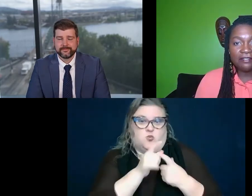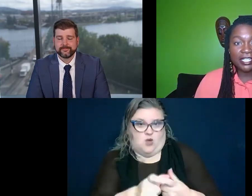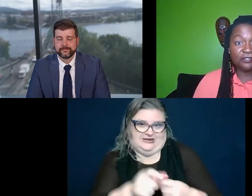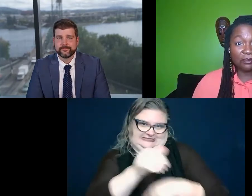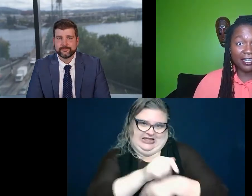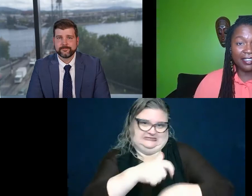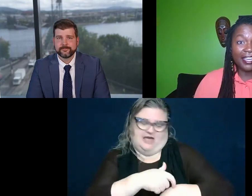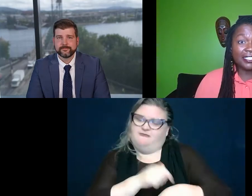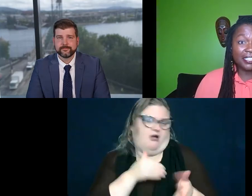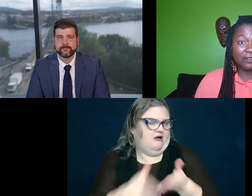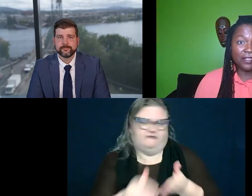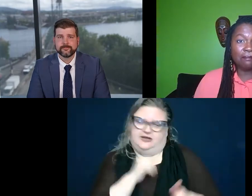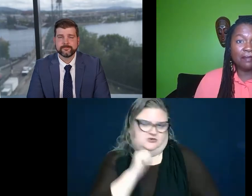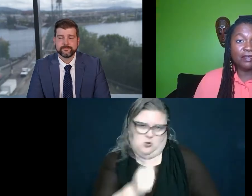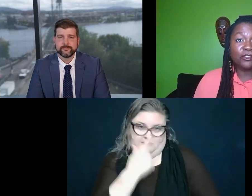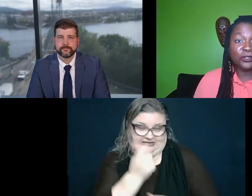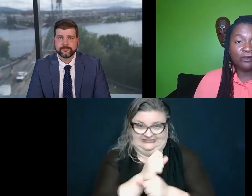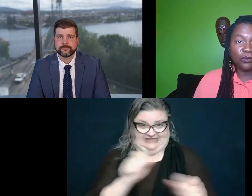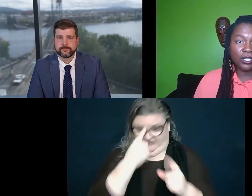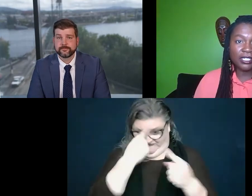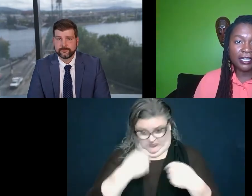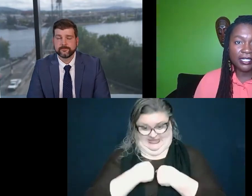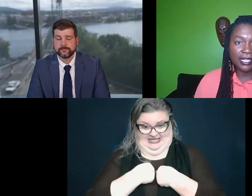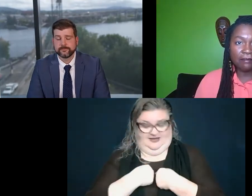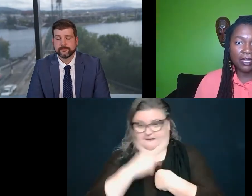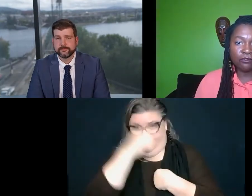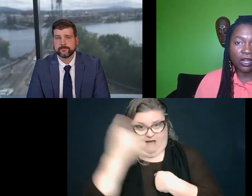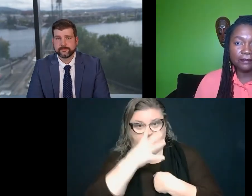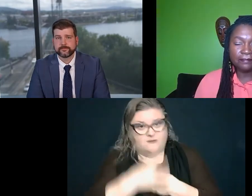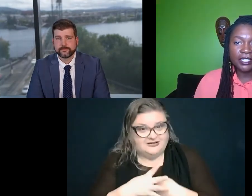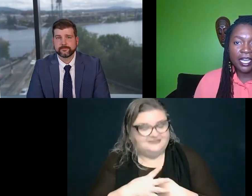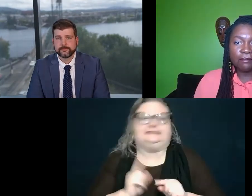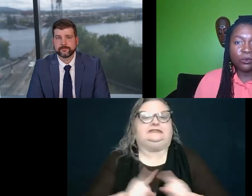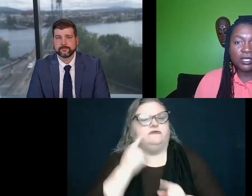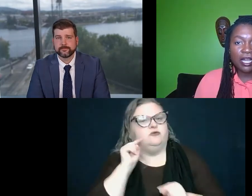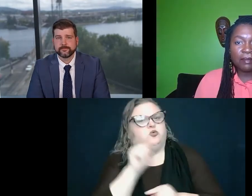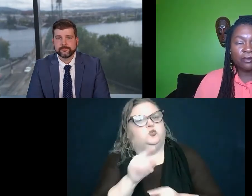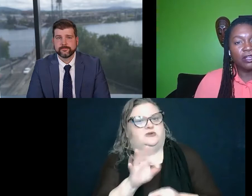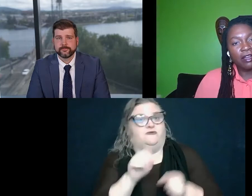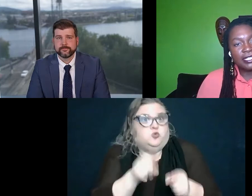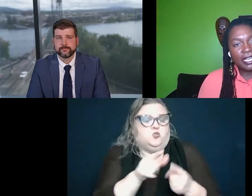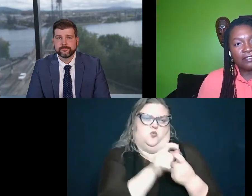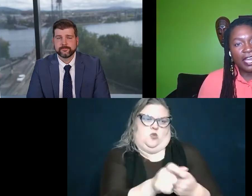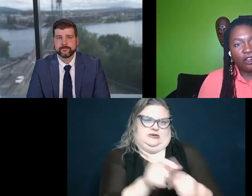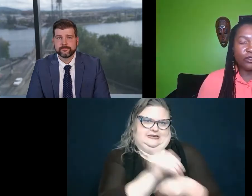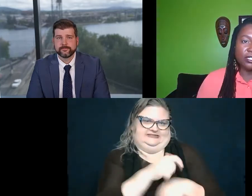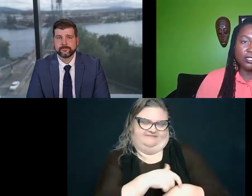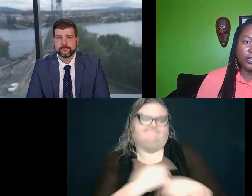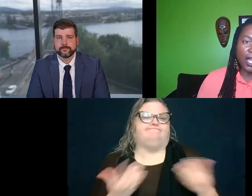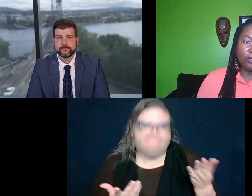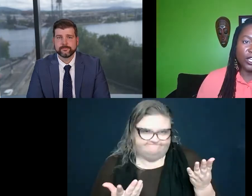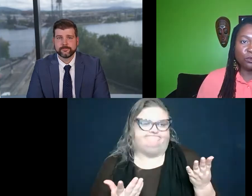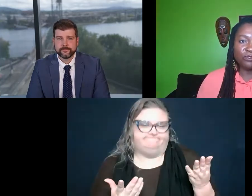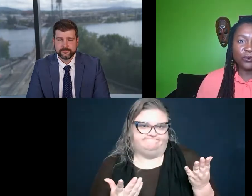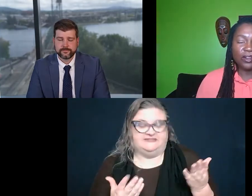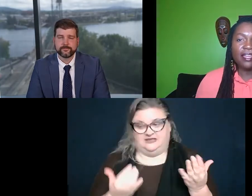often, because what safety is for me is different than it might be for you if you wanted to take that same run. So when we talk about unsafe now